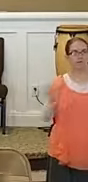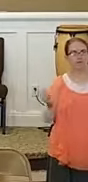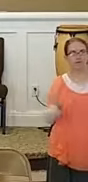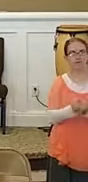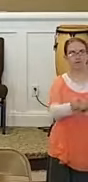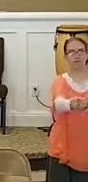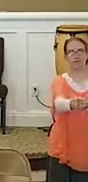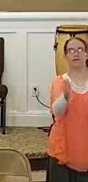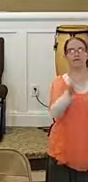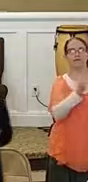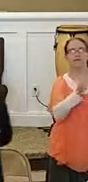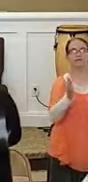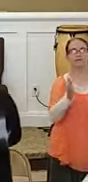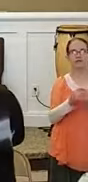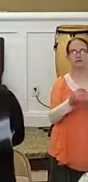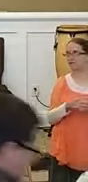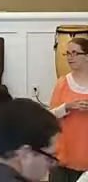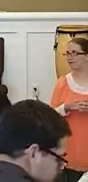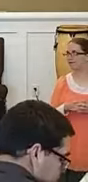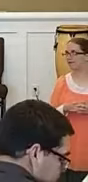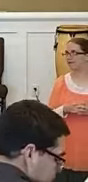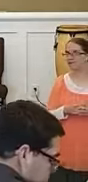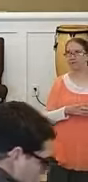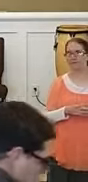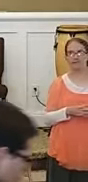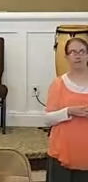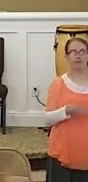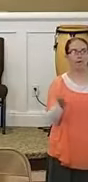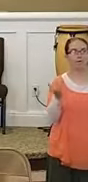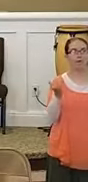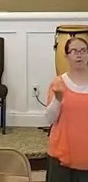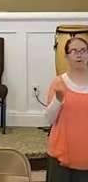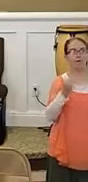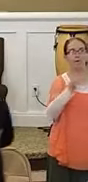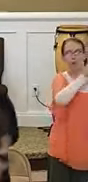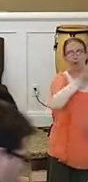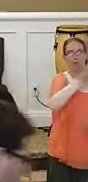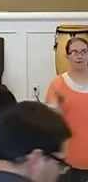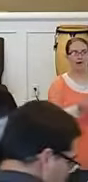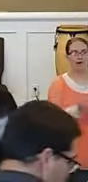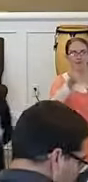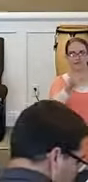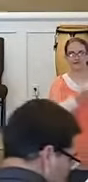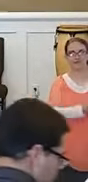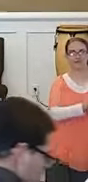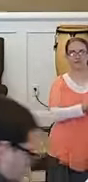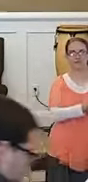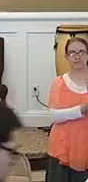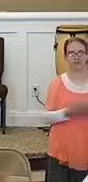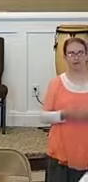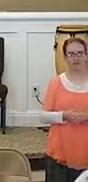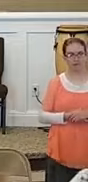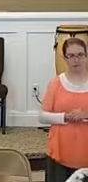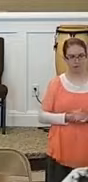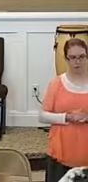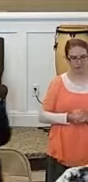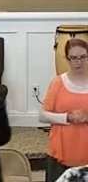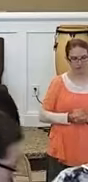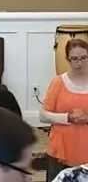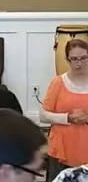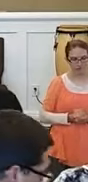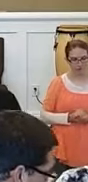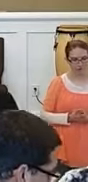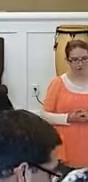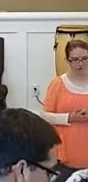Jesus. Hallelujah. Amen. Come on, let's just ask the Lord to help us this morning. God, we need your touch right now,